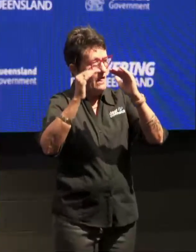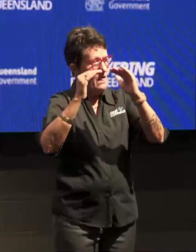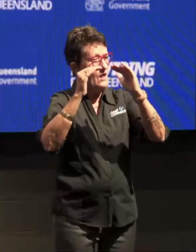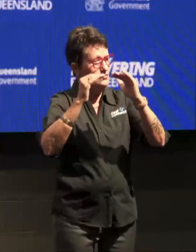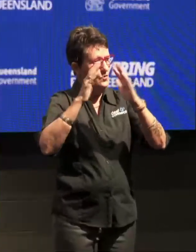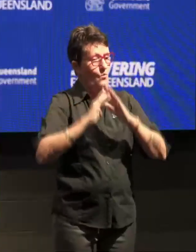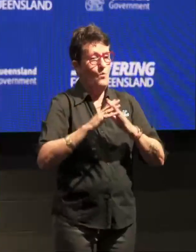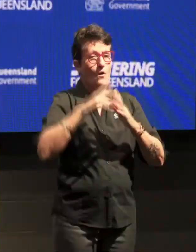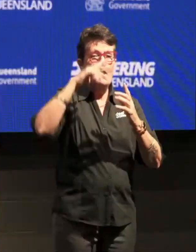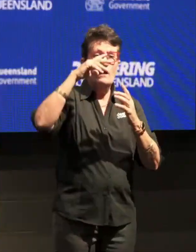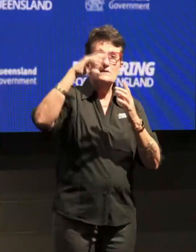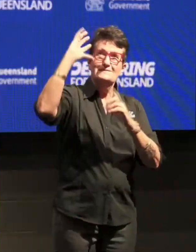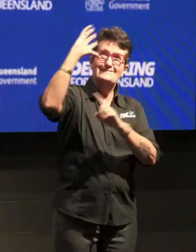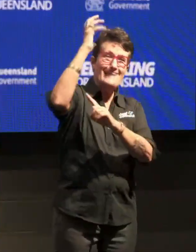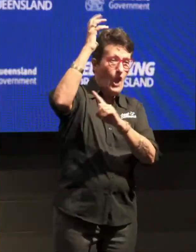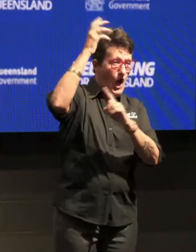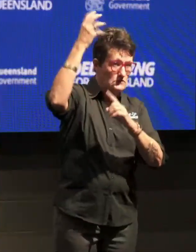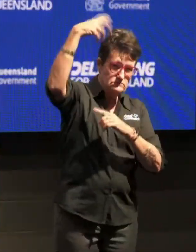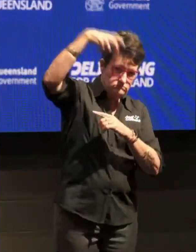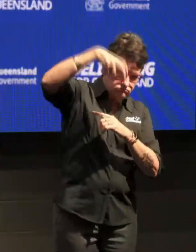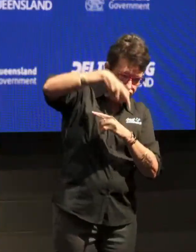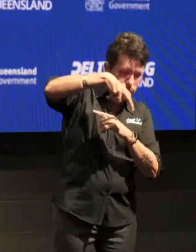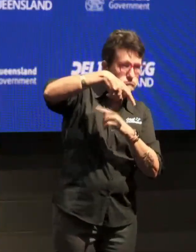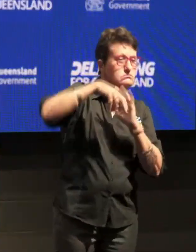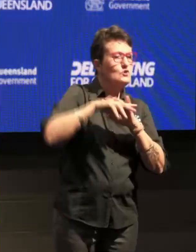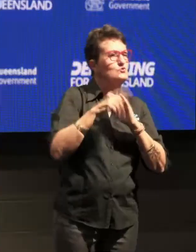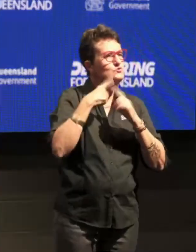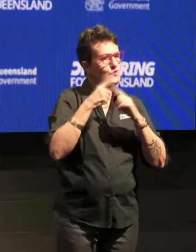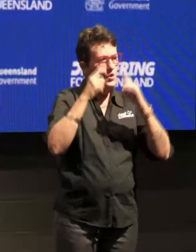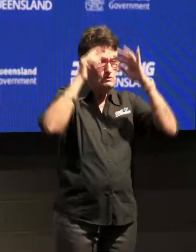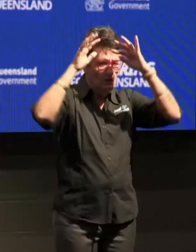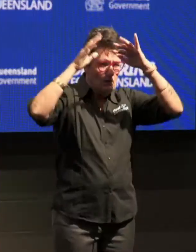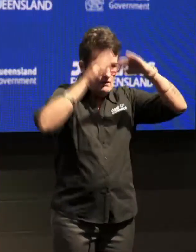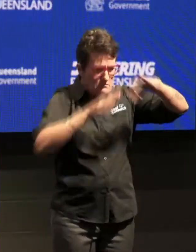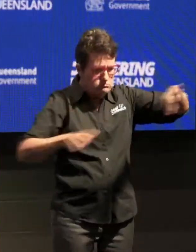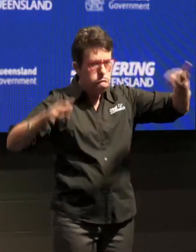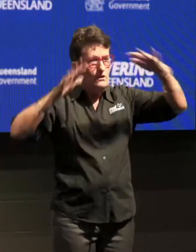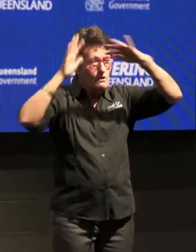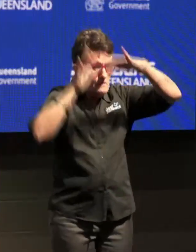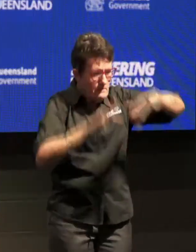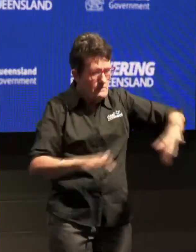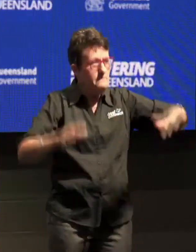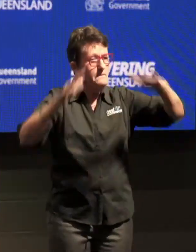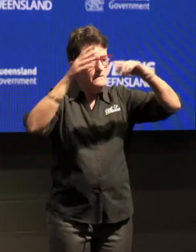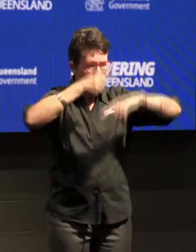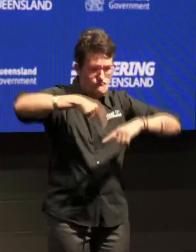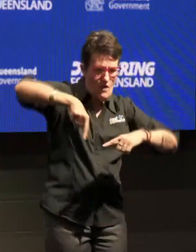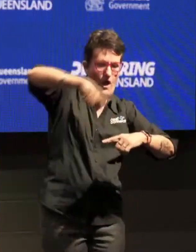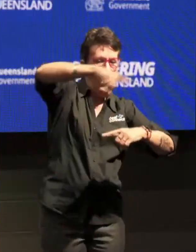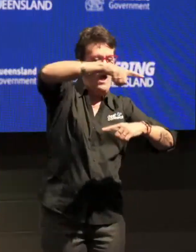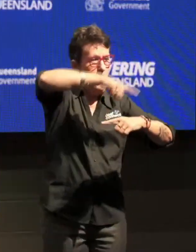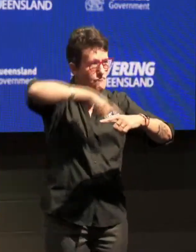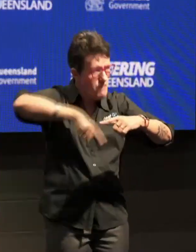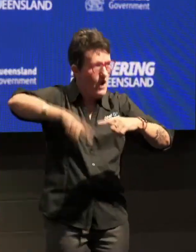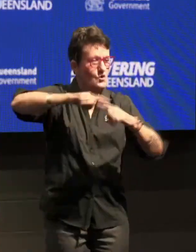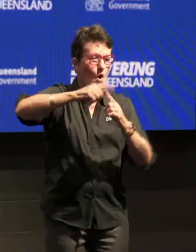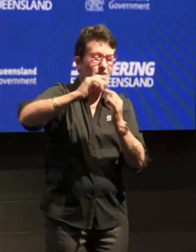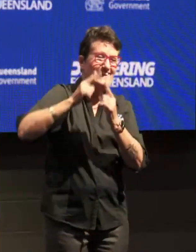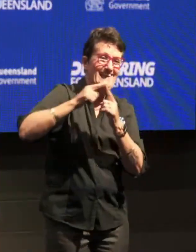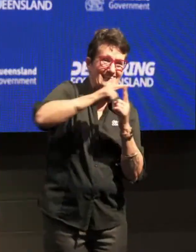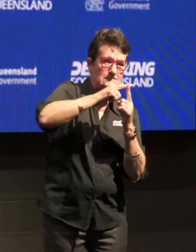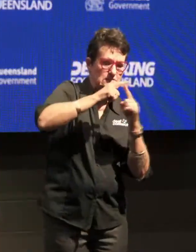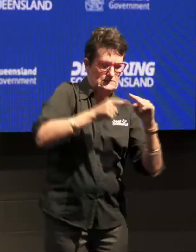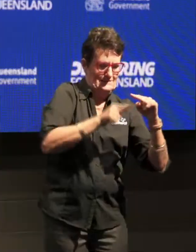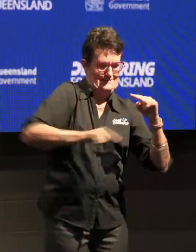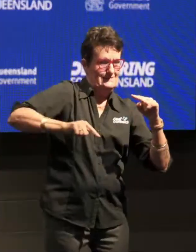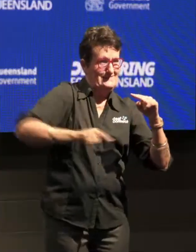current satellite and radar imagery shows the bands of heavy rainfall wrapping around the low, predominantly on the eastern and the southern sides.